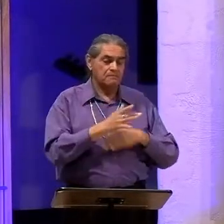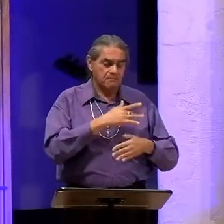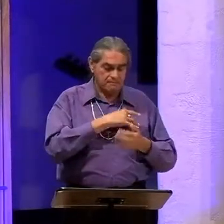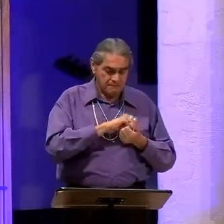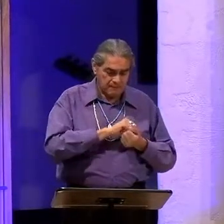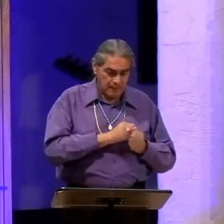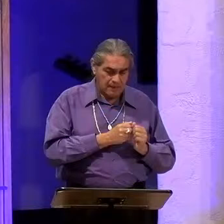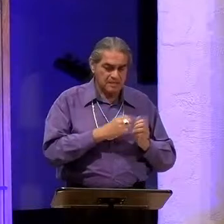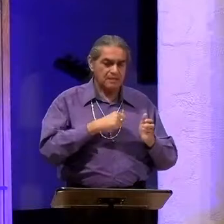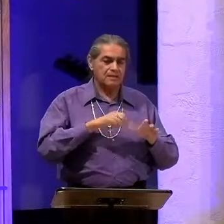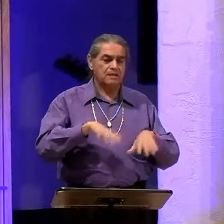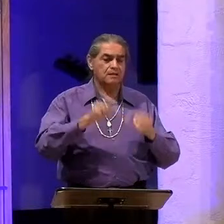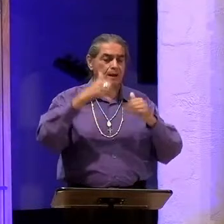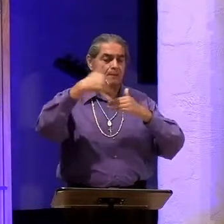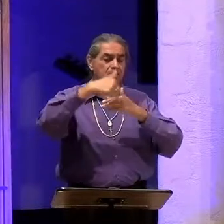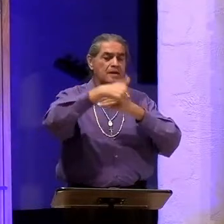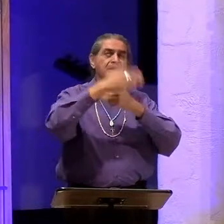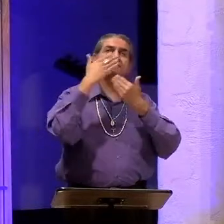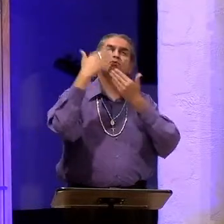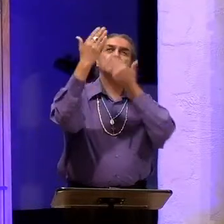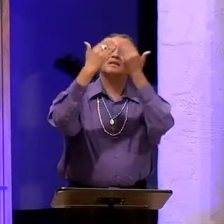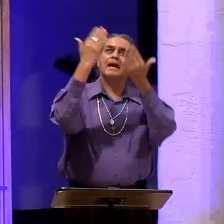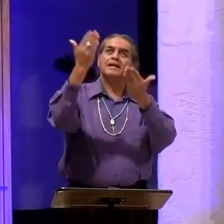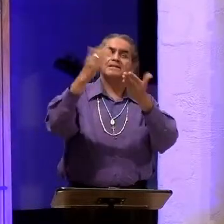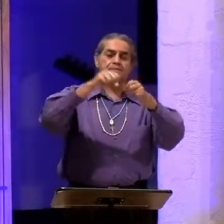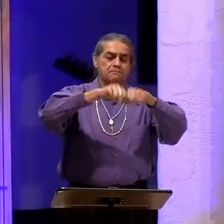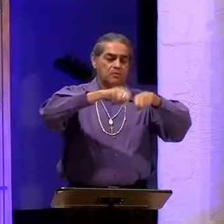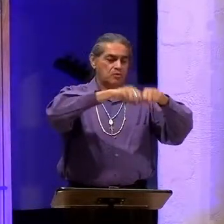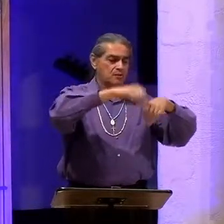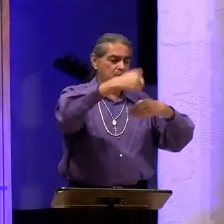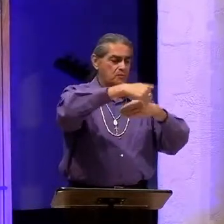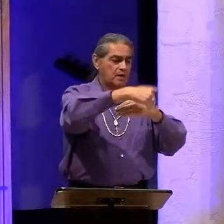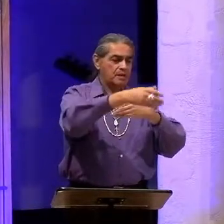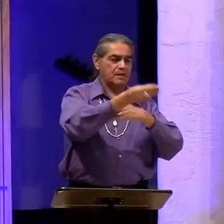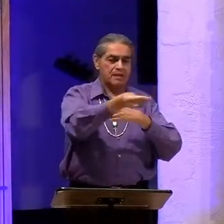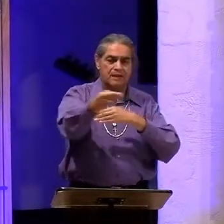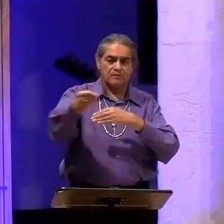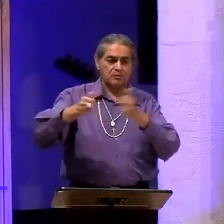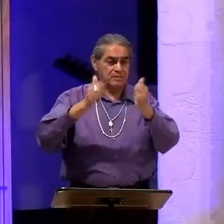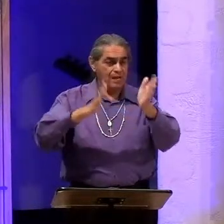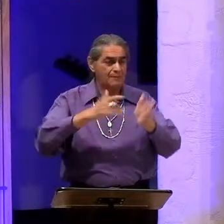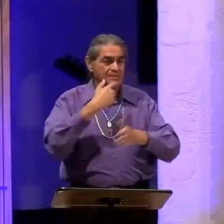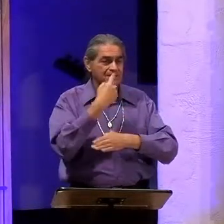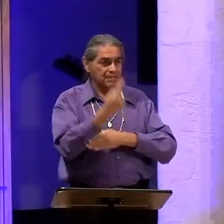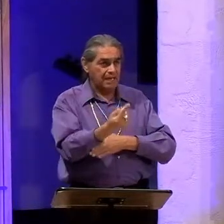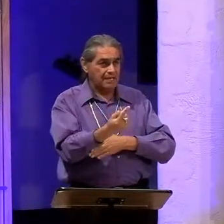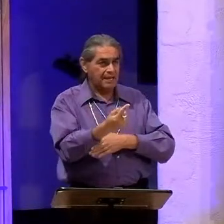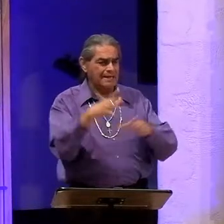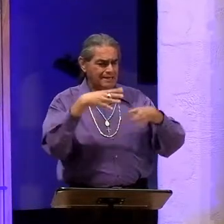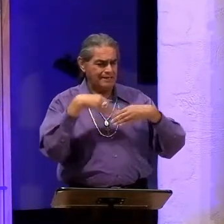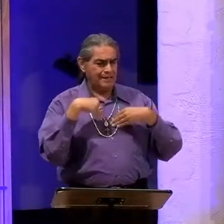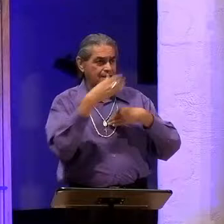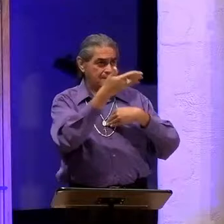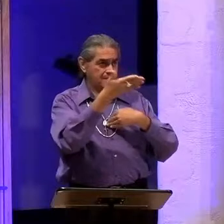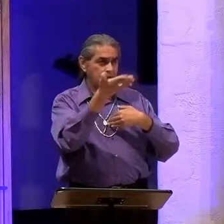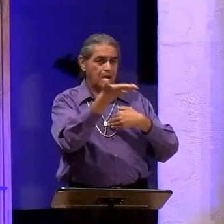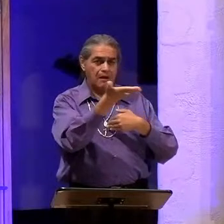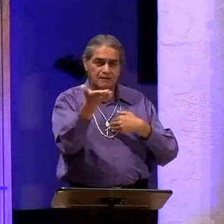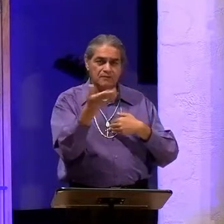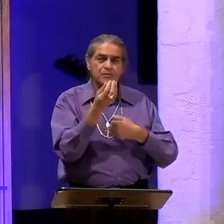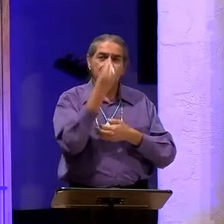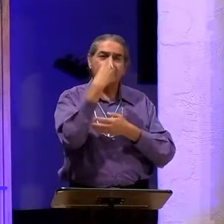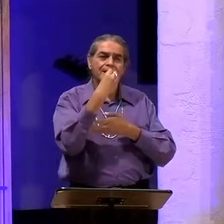took bread and gave you thanks. He broke the bread, gave it to his disciples, and said, "Take this, all of you, and